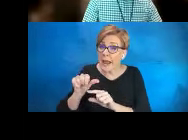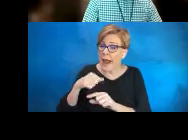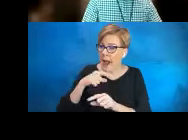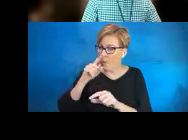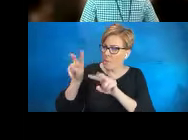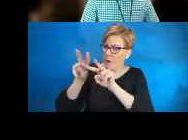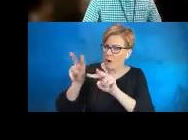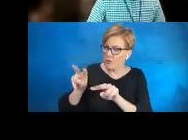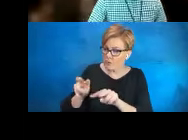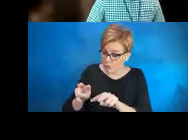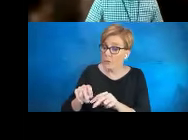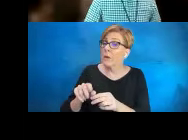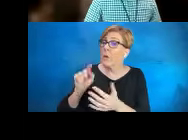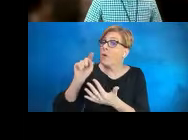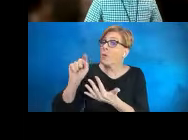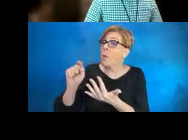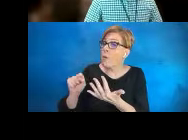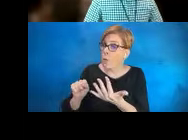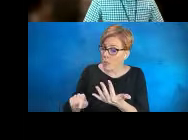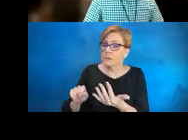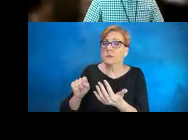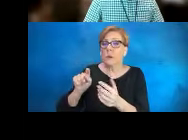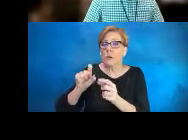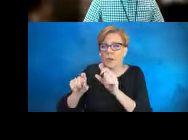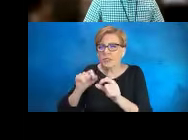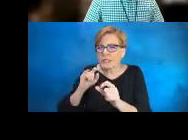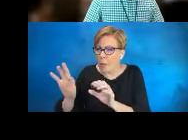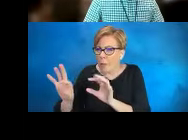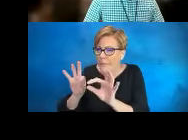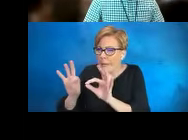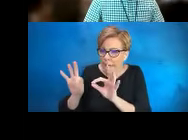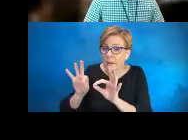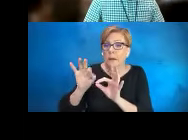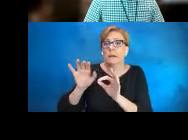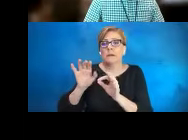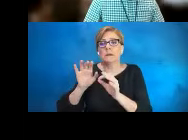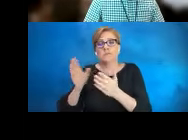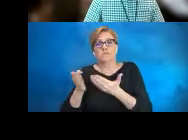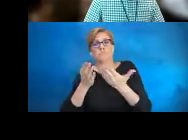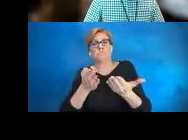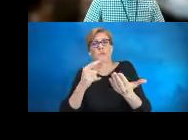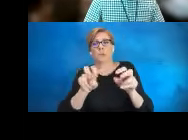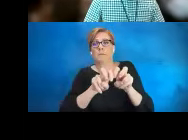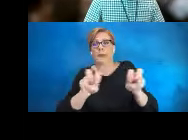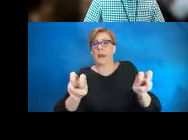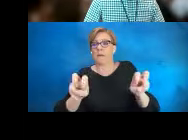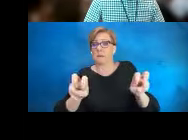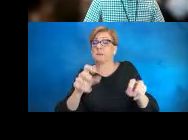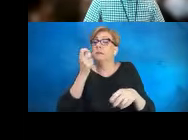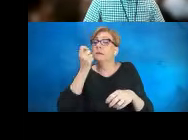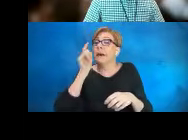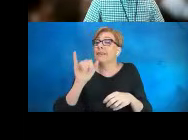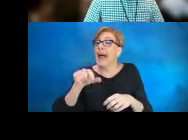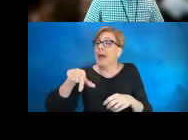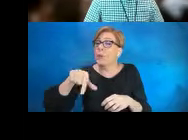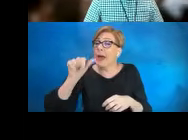that lift up high-level themes submitted through the Q&A function at the end of today's webinar.